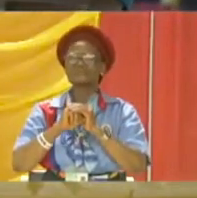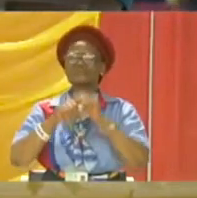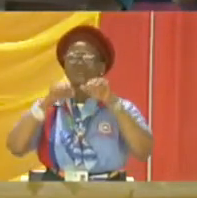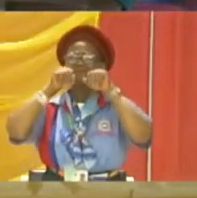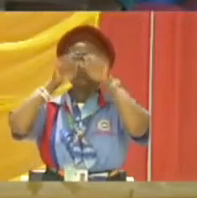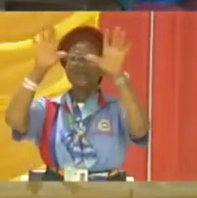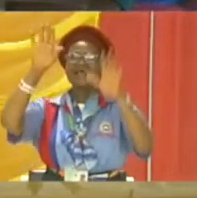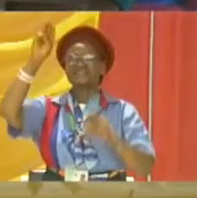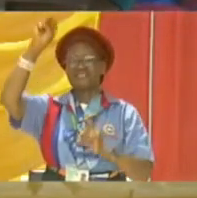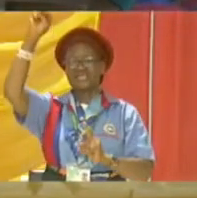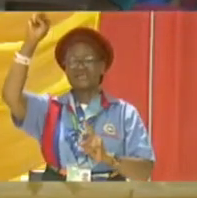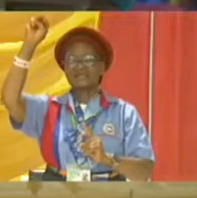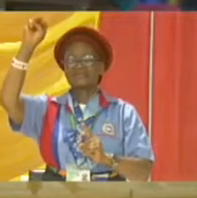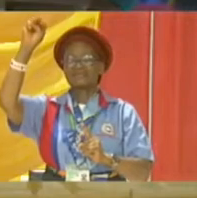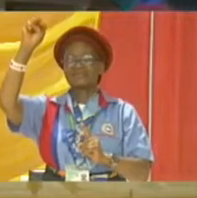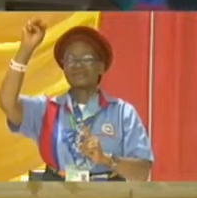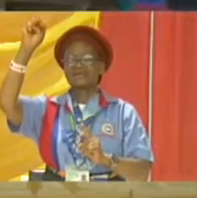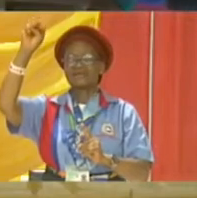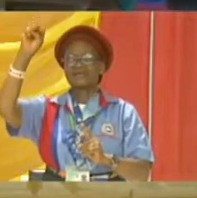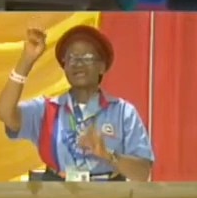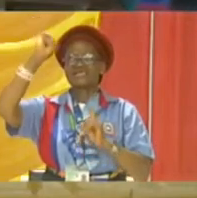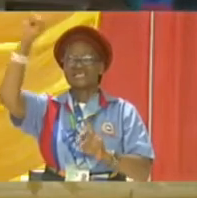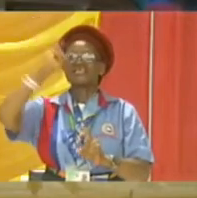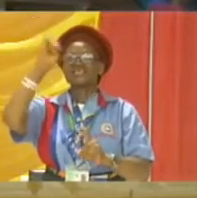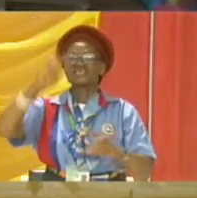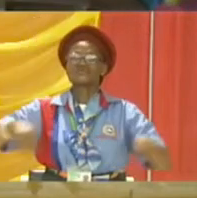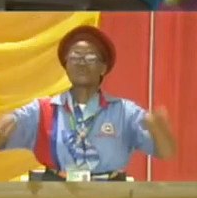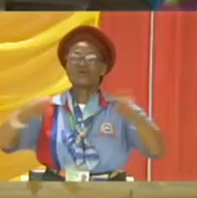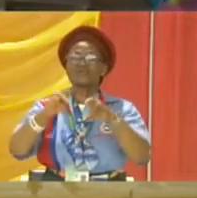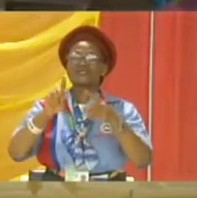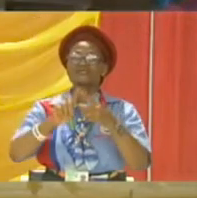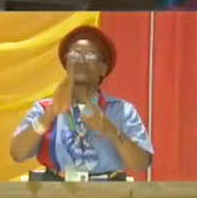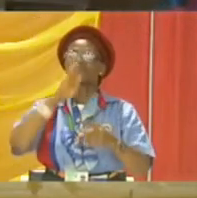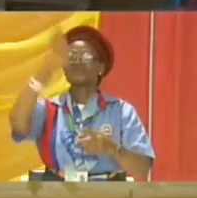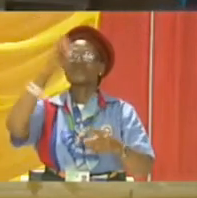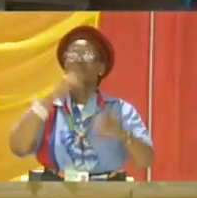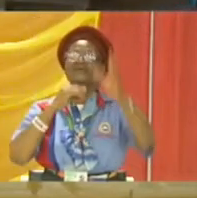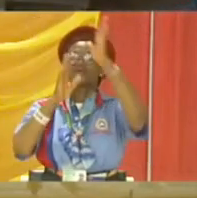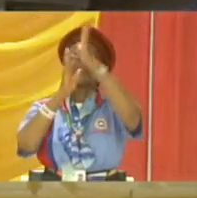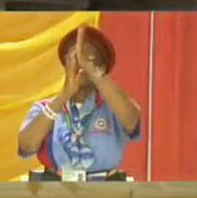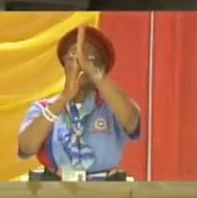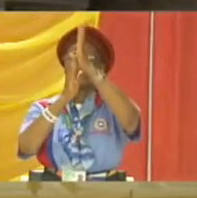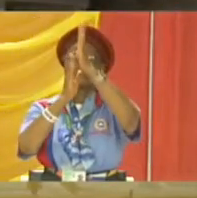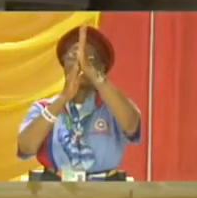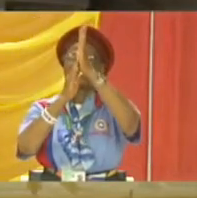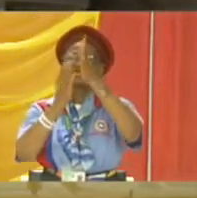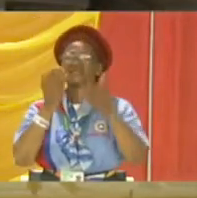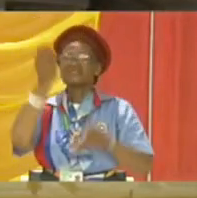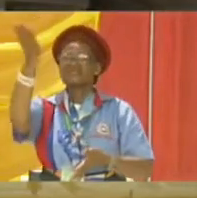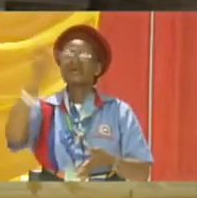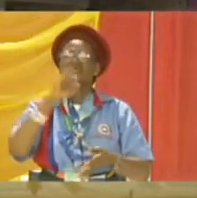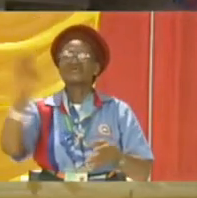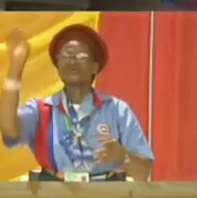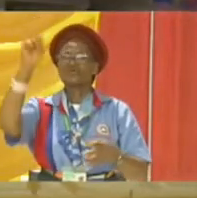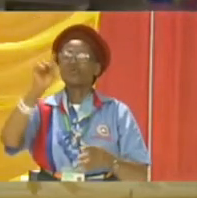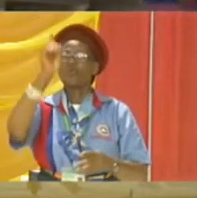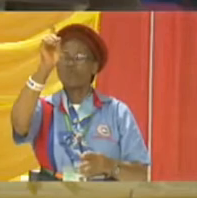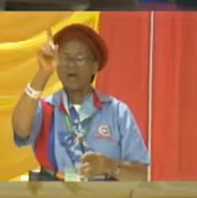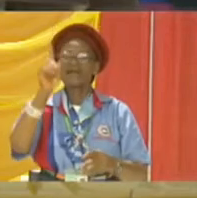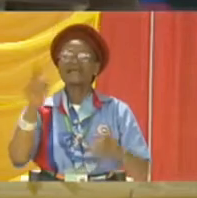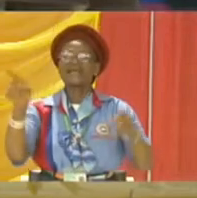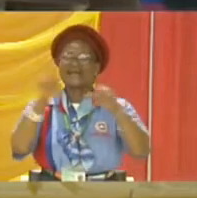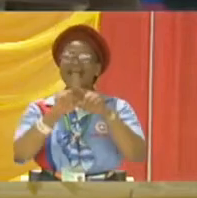Bless Him. He is worthy to be praised. There's no one like Him.